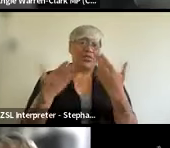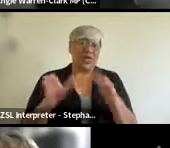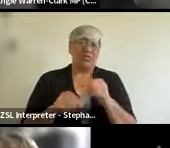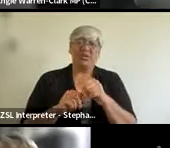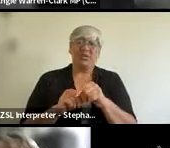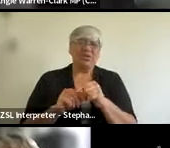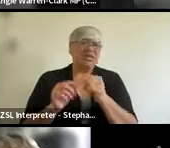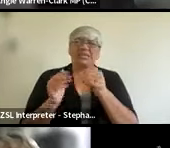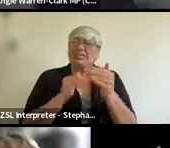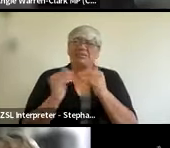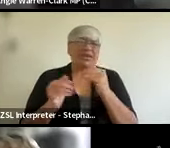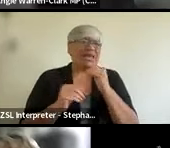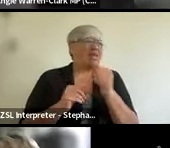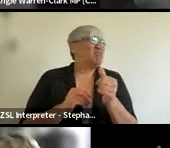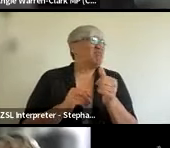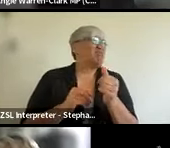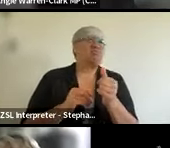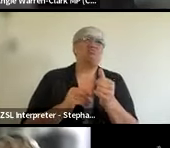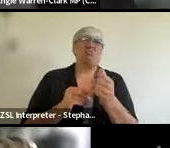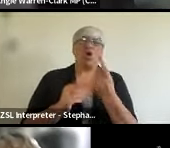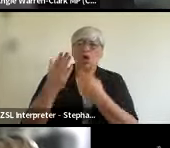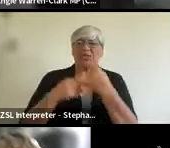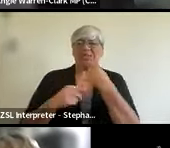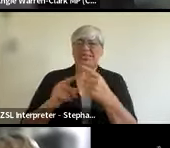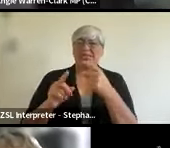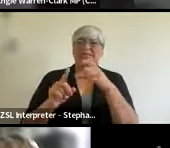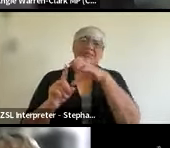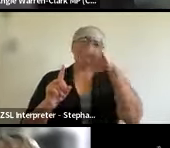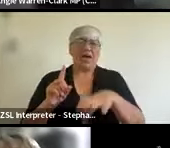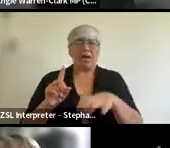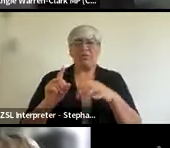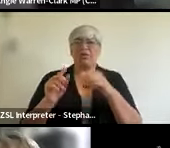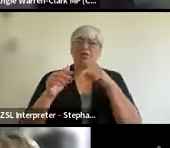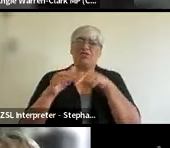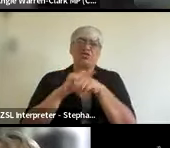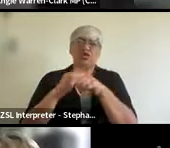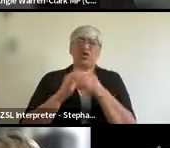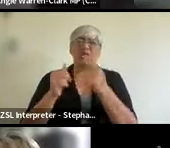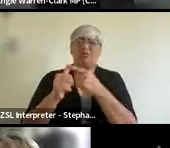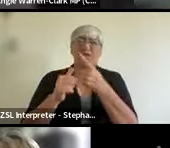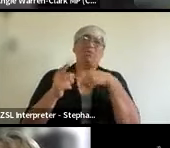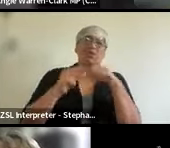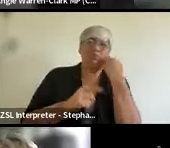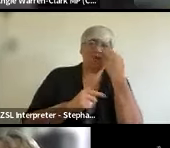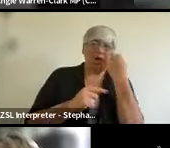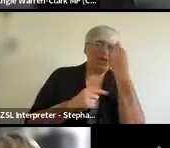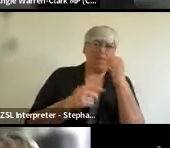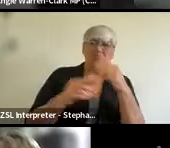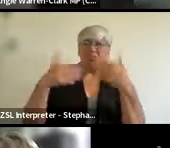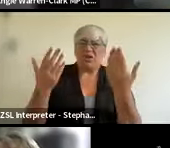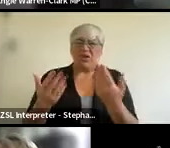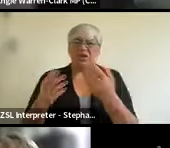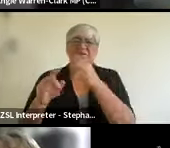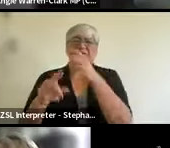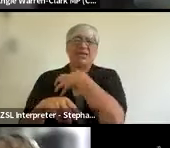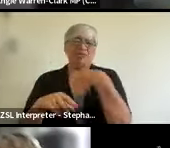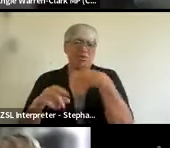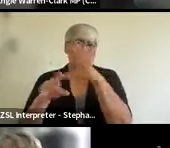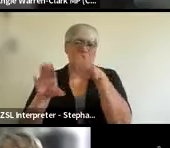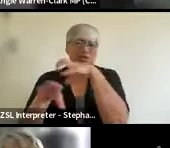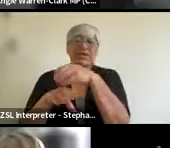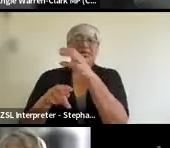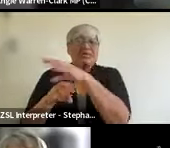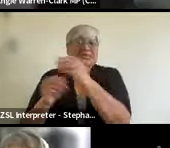it contains is the Department of Internal Affairs and its Māori name, or whichever government department it is, some of them do